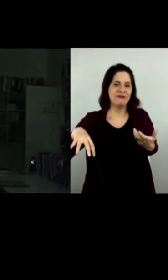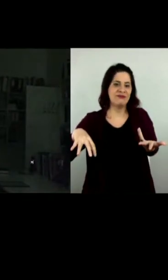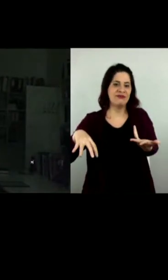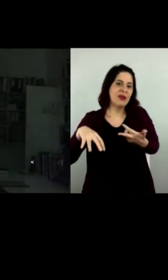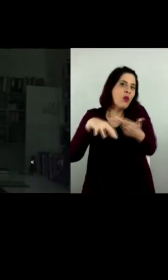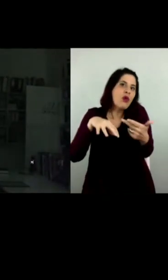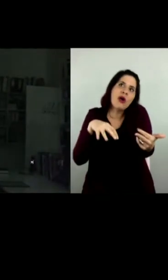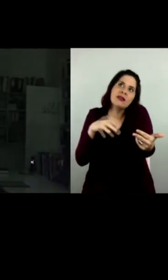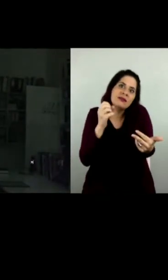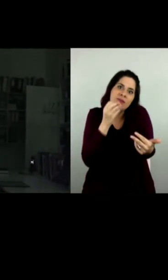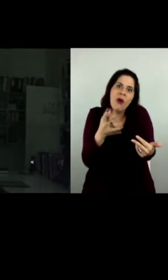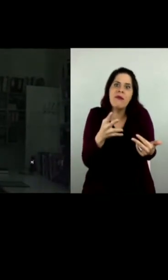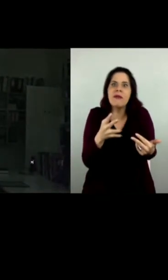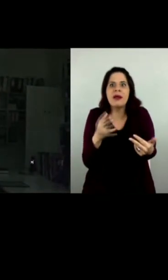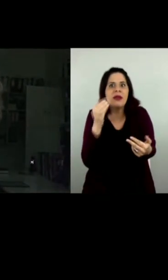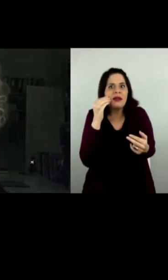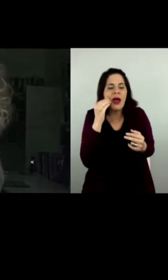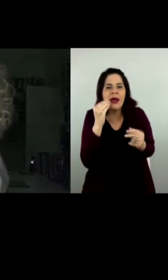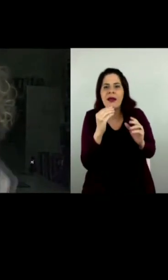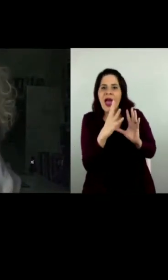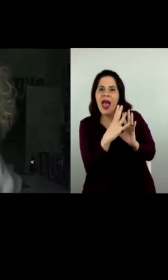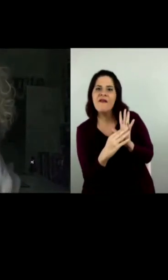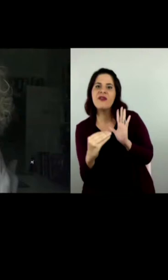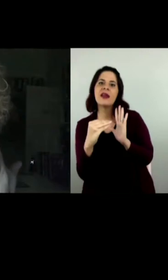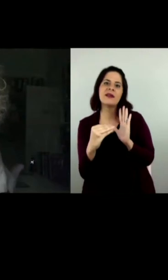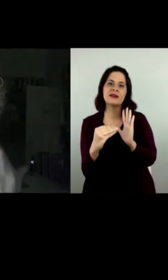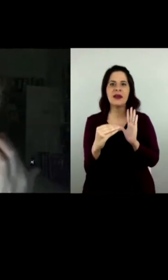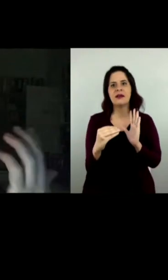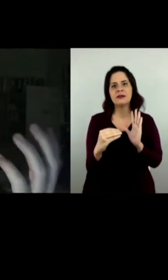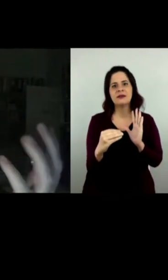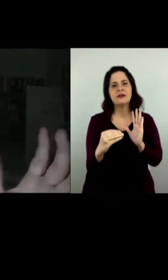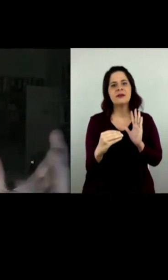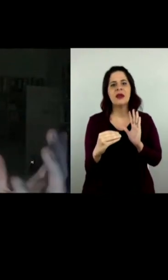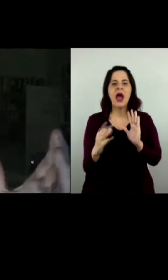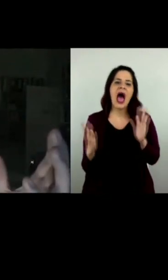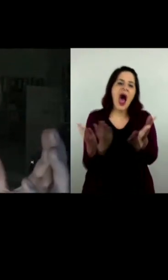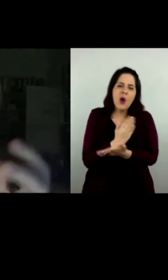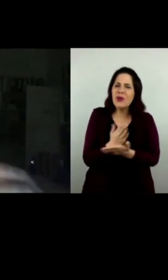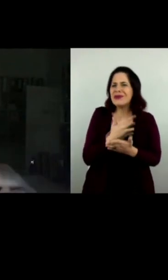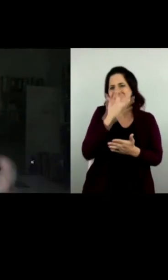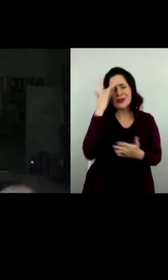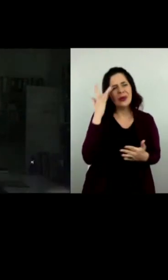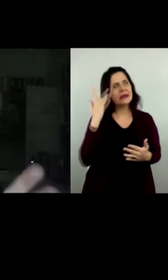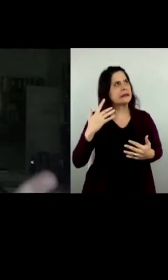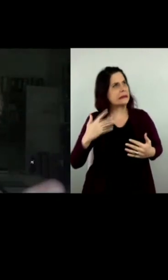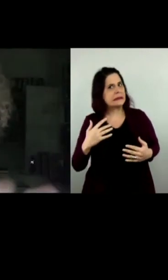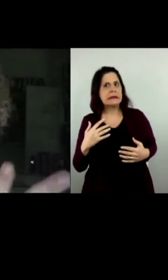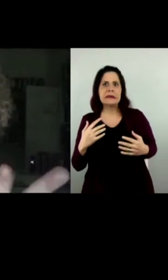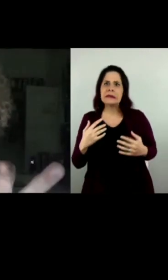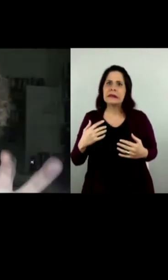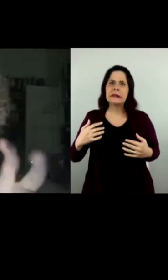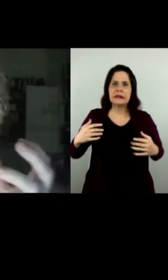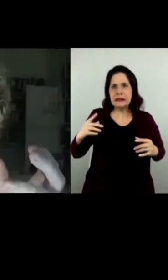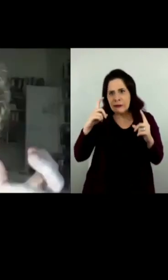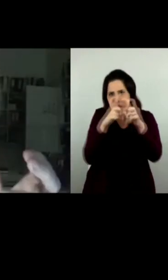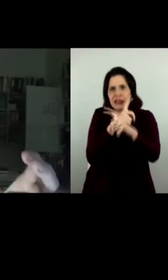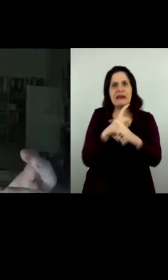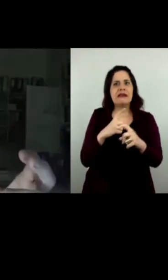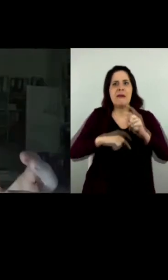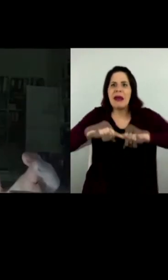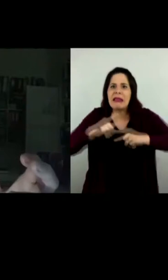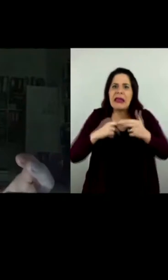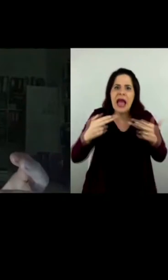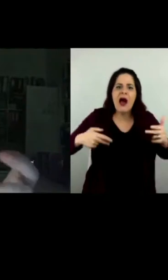students, and people were struggling. So I thought, why don't I just sit? You know, not that it would be great. So I just sat and talked into